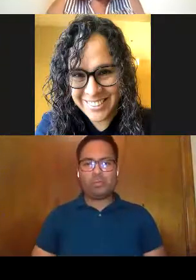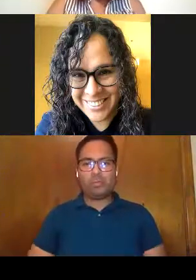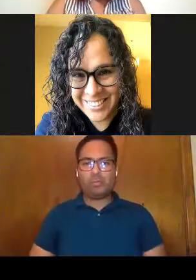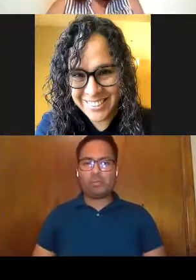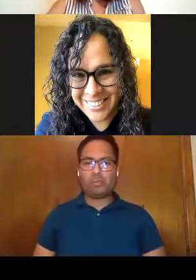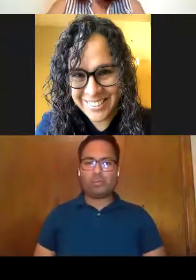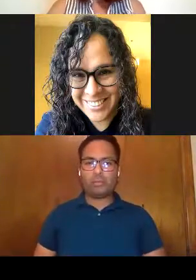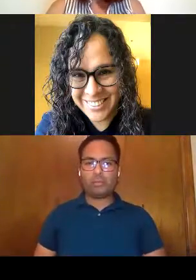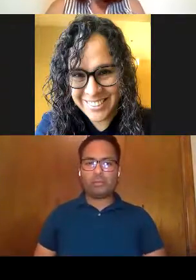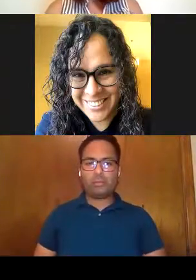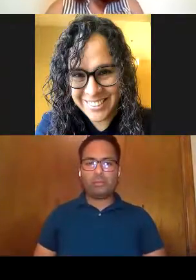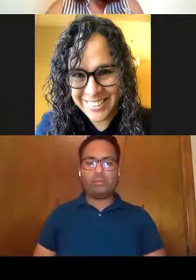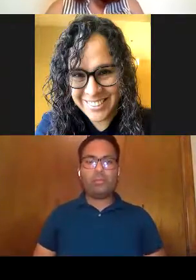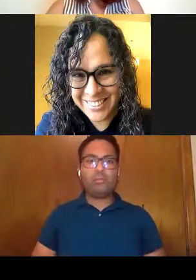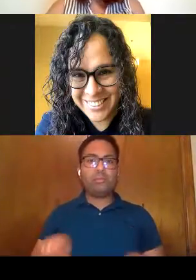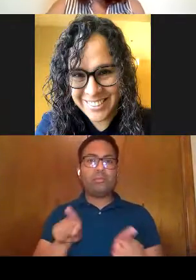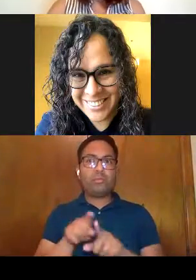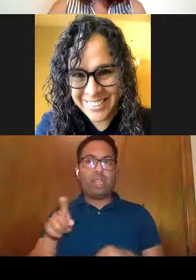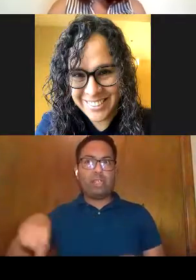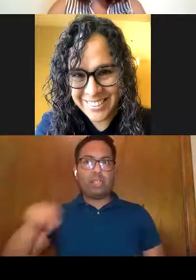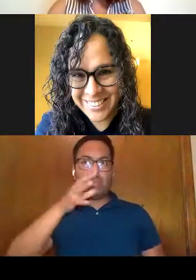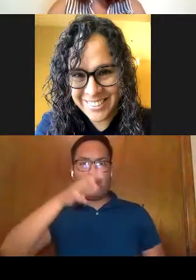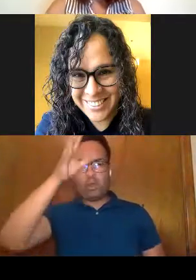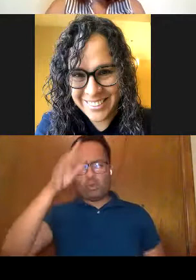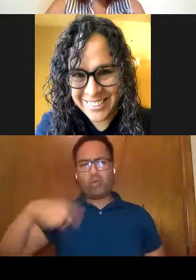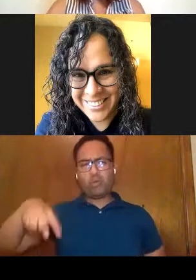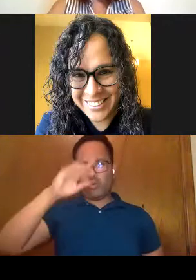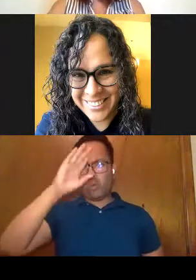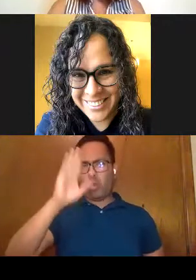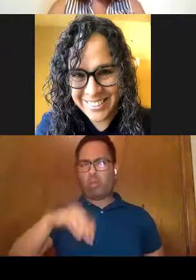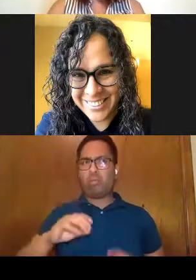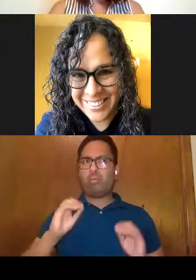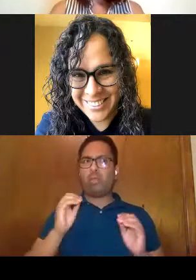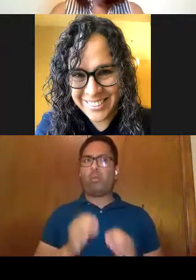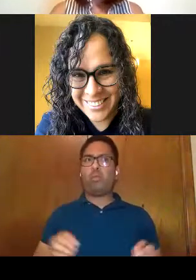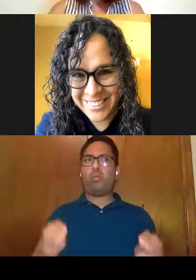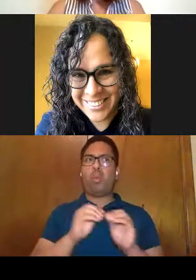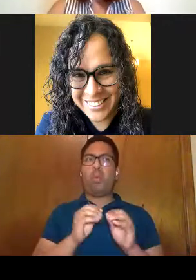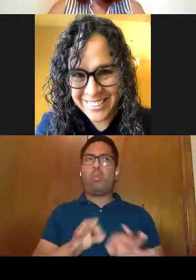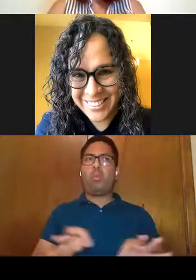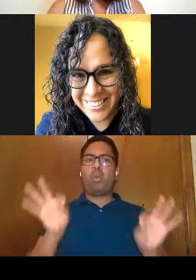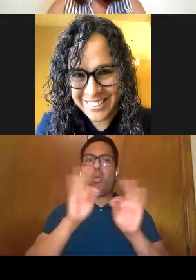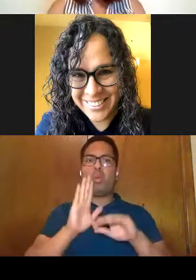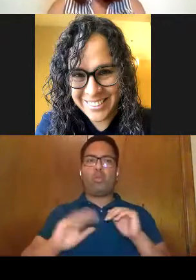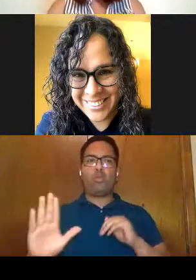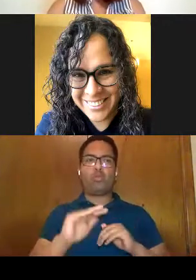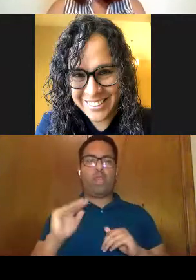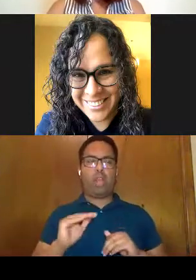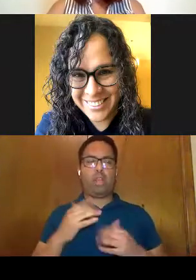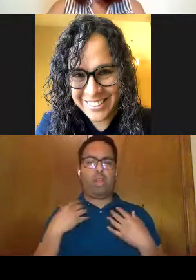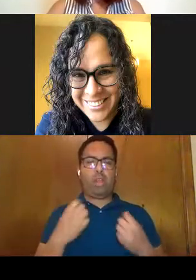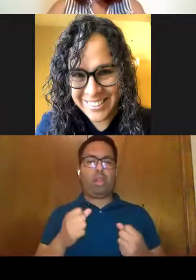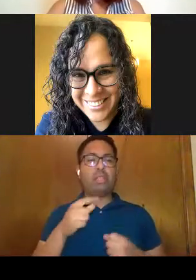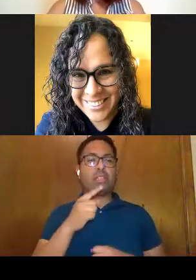As a parent, you know there's nothing more important than your child's health. At Children's Hospital Colorado,